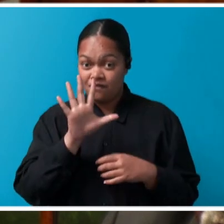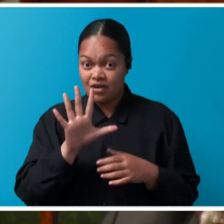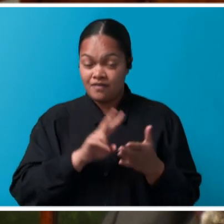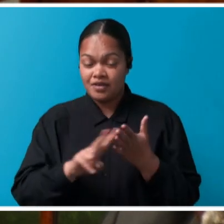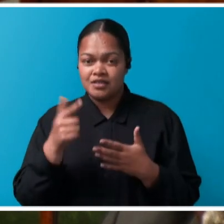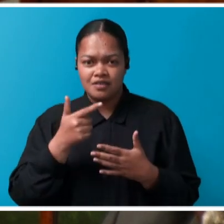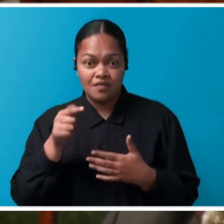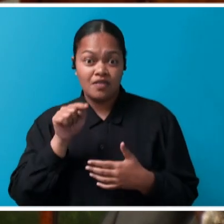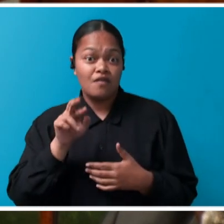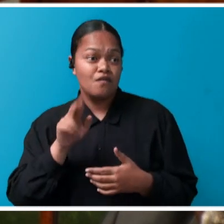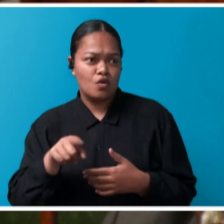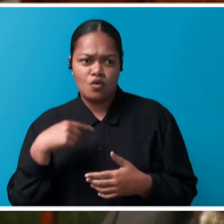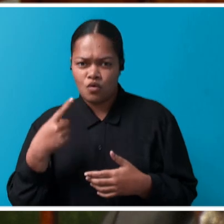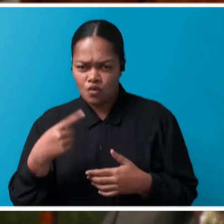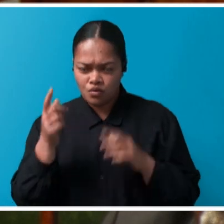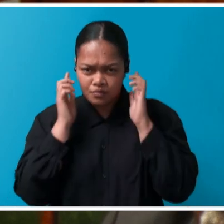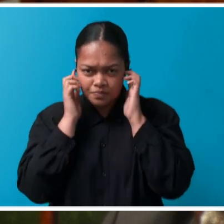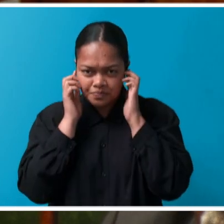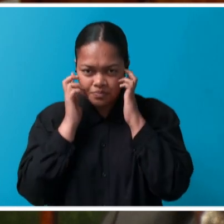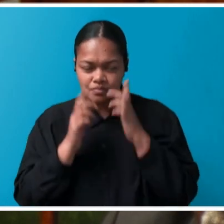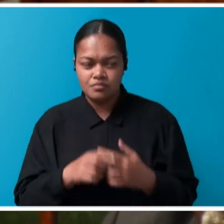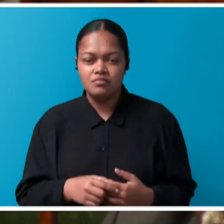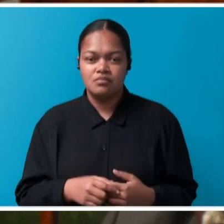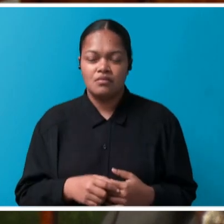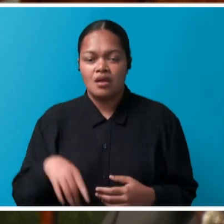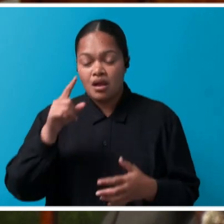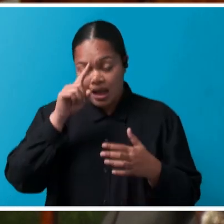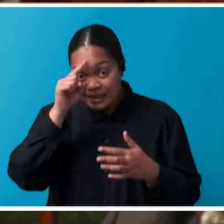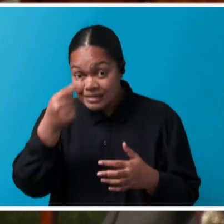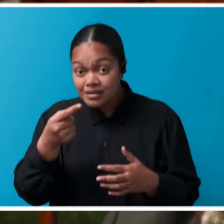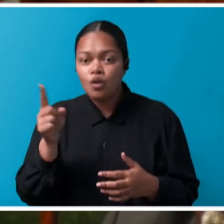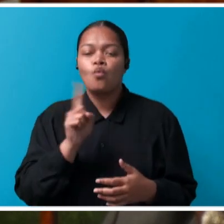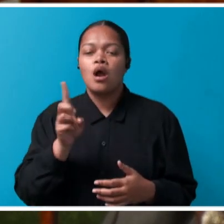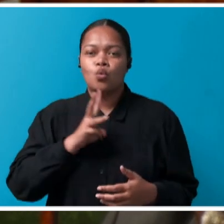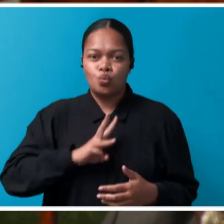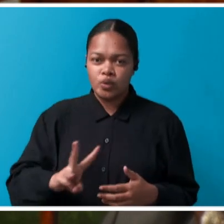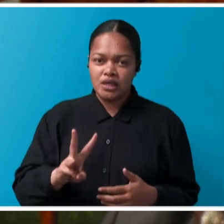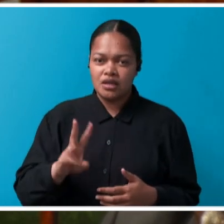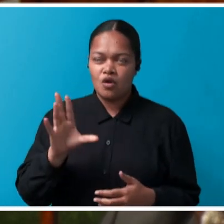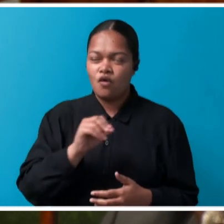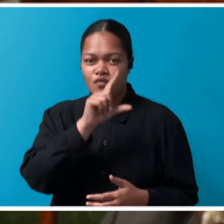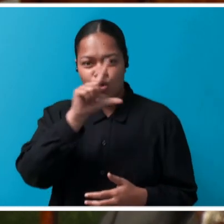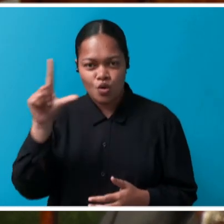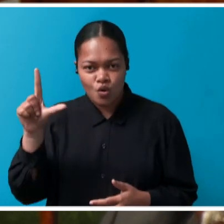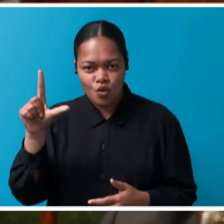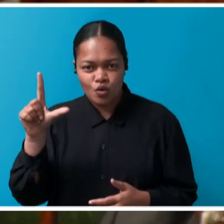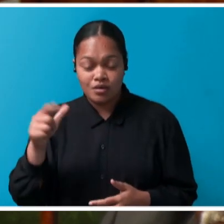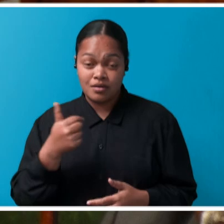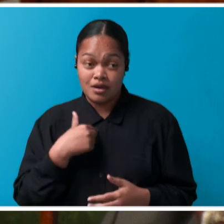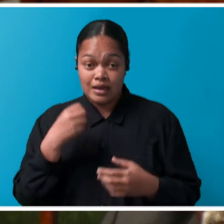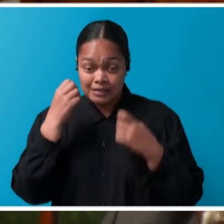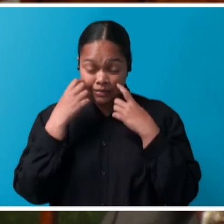do not continue in ignorance, but try to understand what is the will of the Lord. I express with